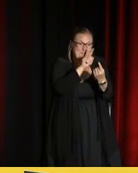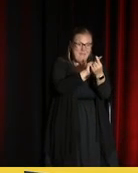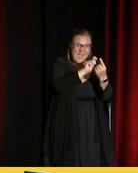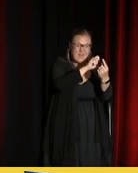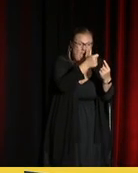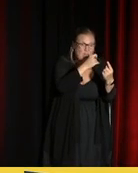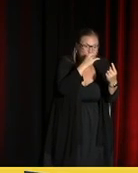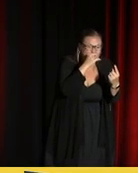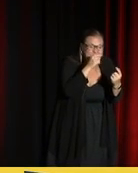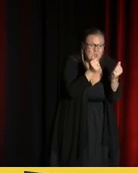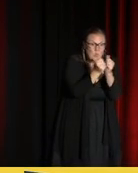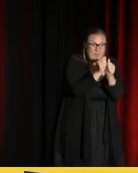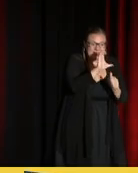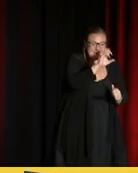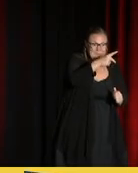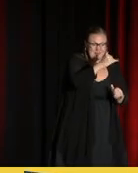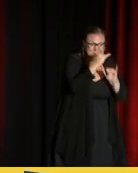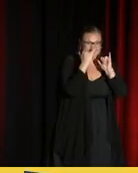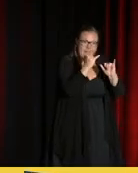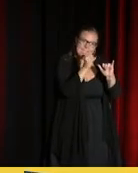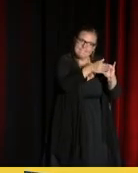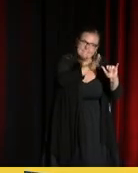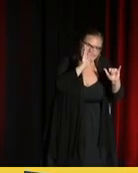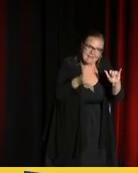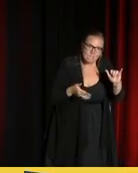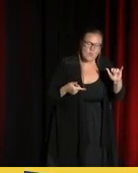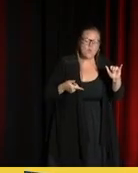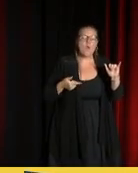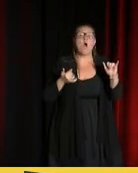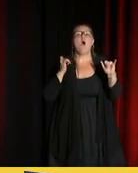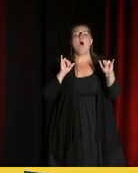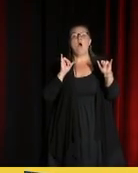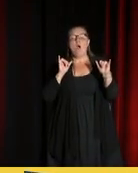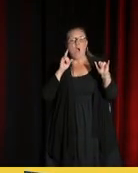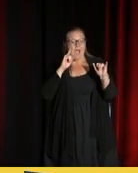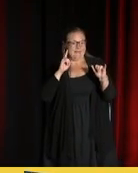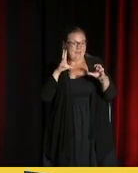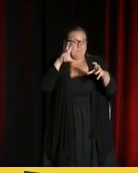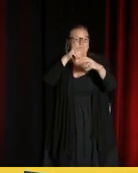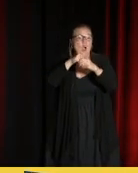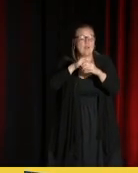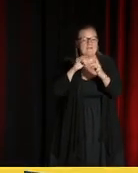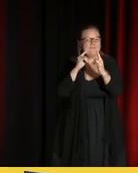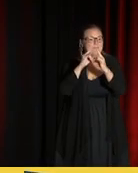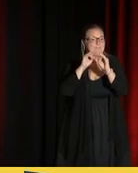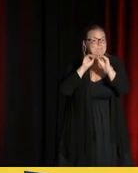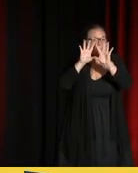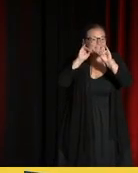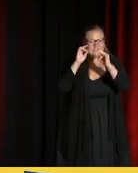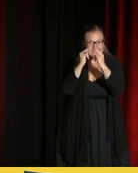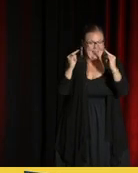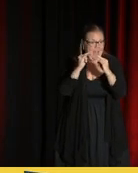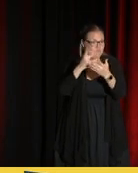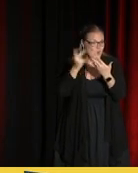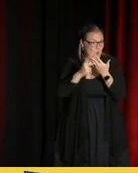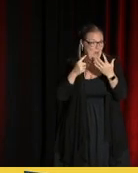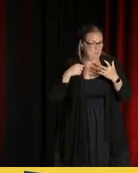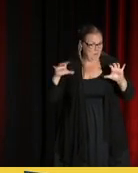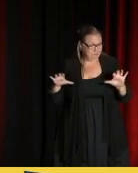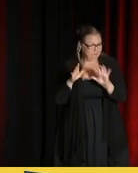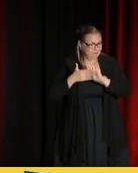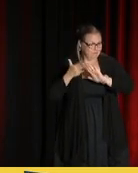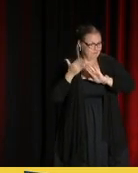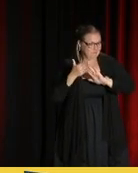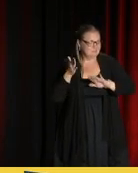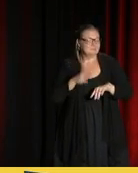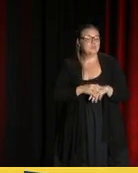with cerebral palsy in his life. And he was a part of a magic camp program that we were doing. We were